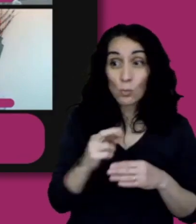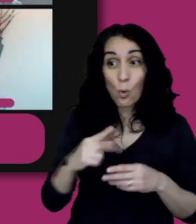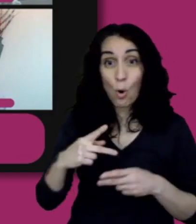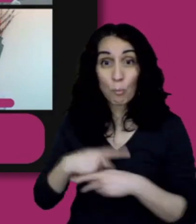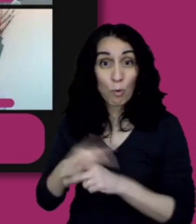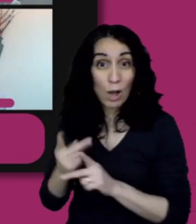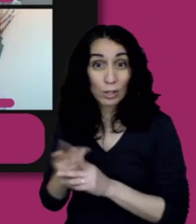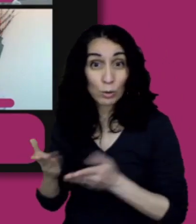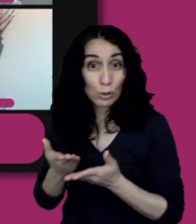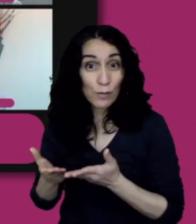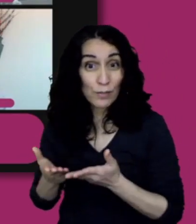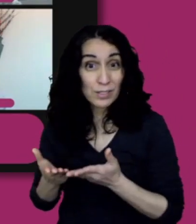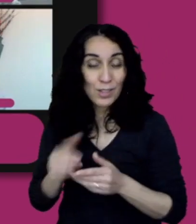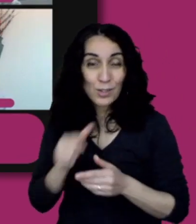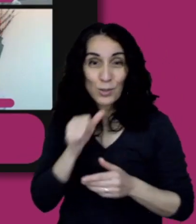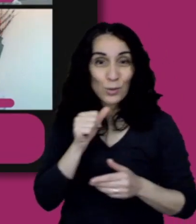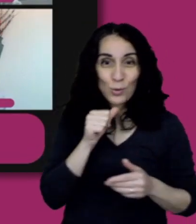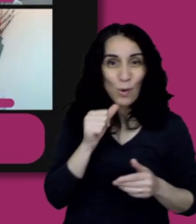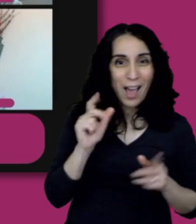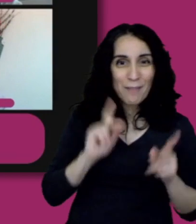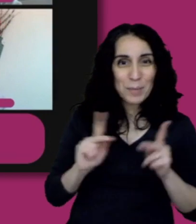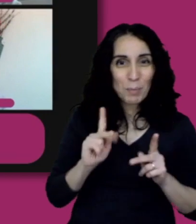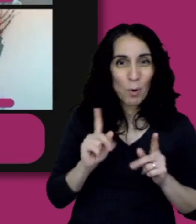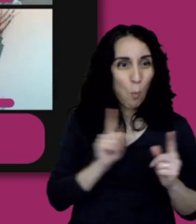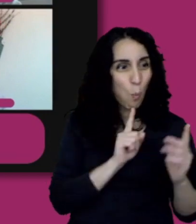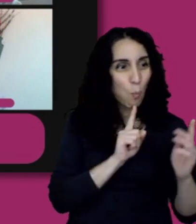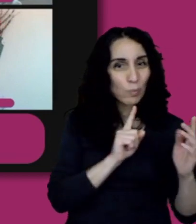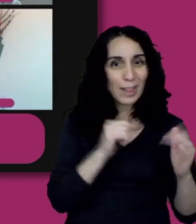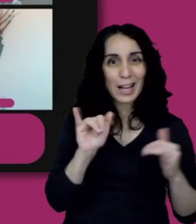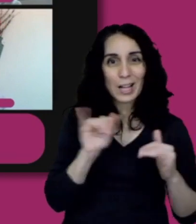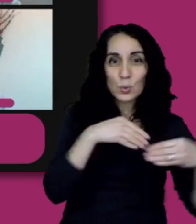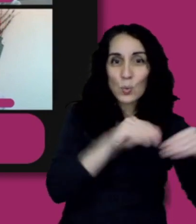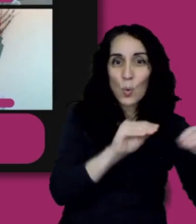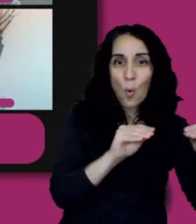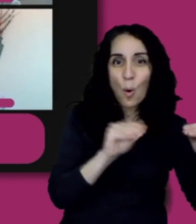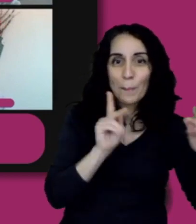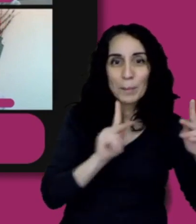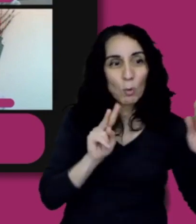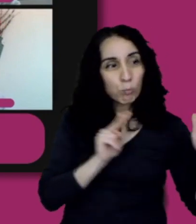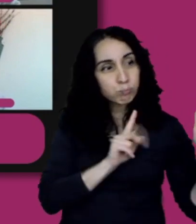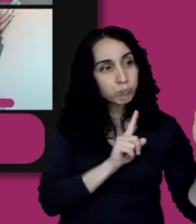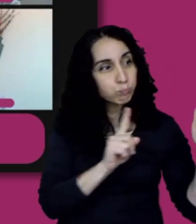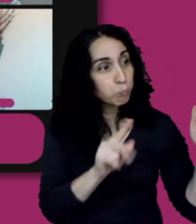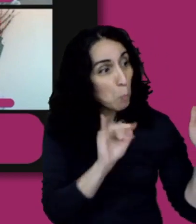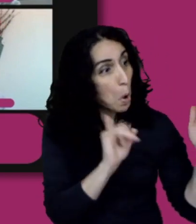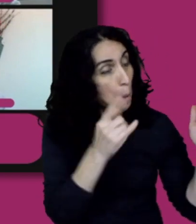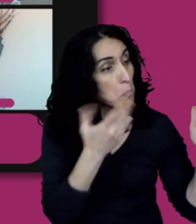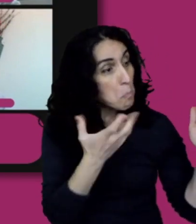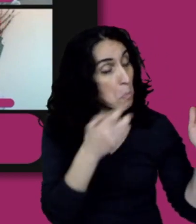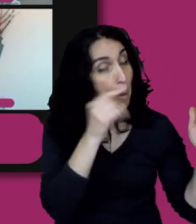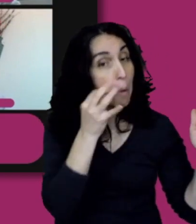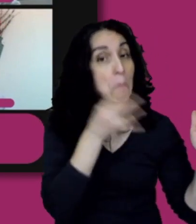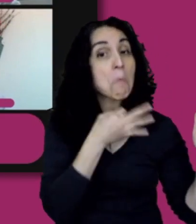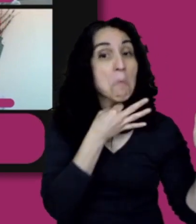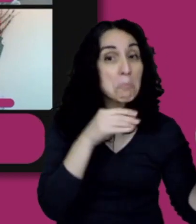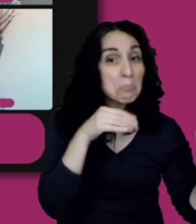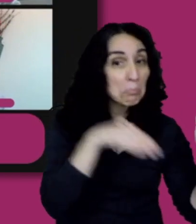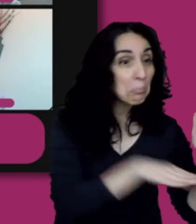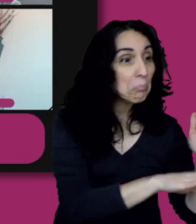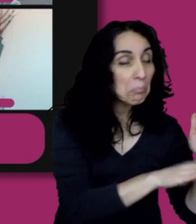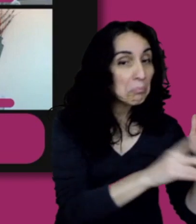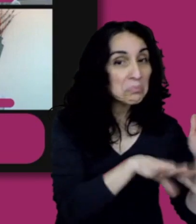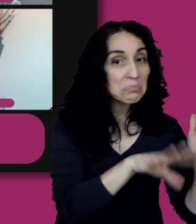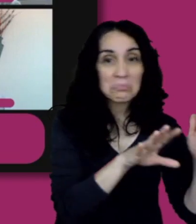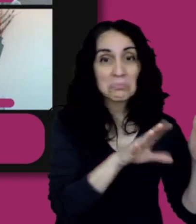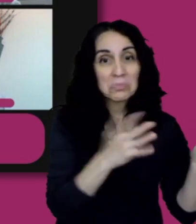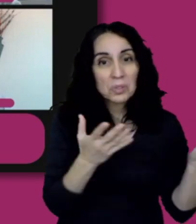by. It takes time to build up a customer base unless you've already been building content and already